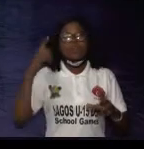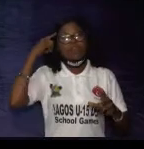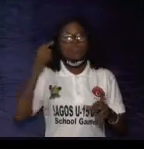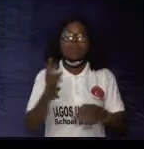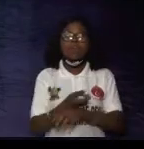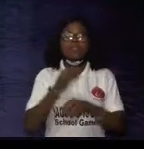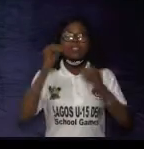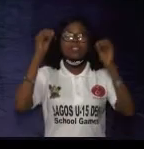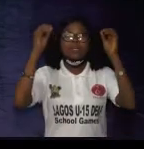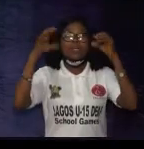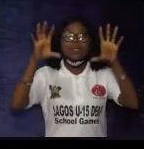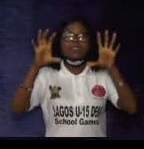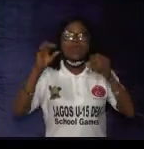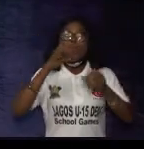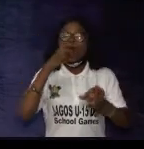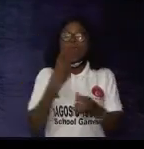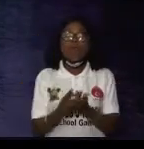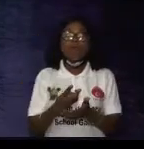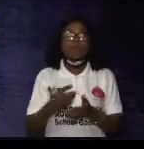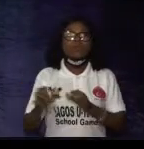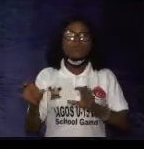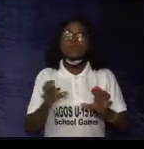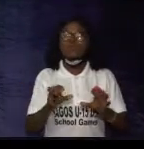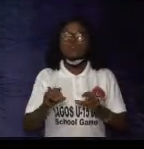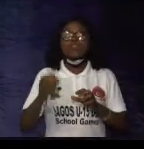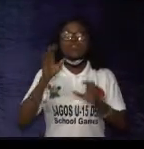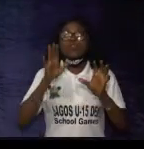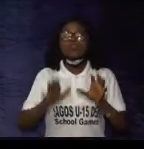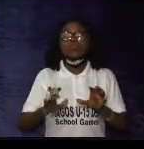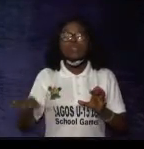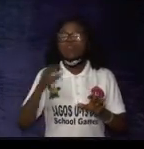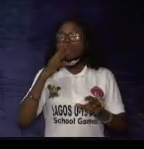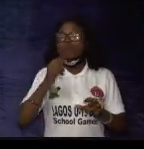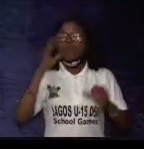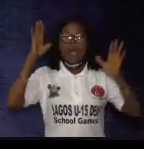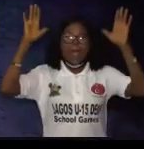the mathematics class. Well done, children. You are amazing.